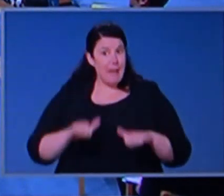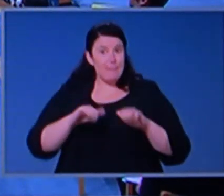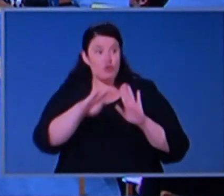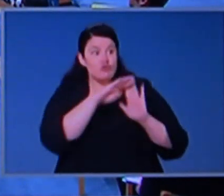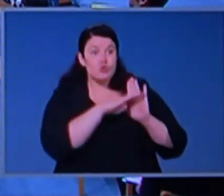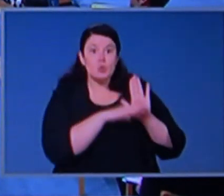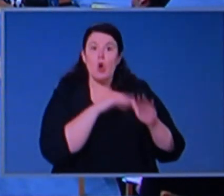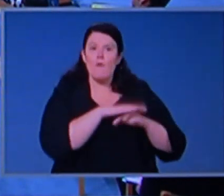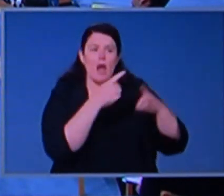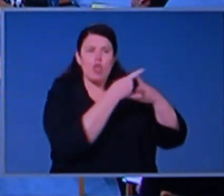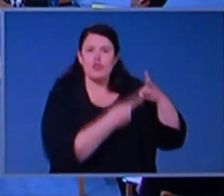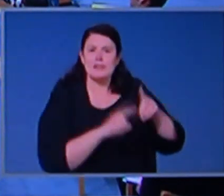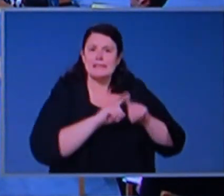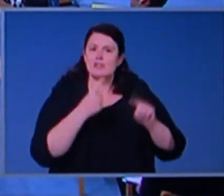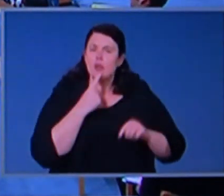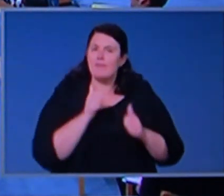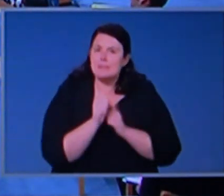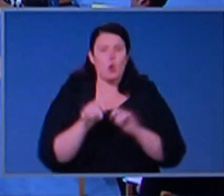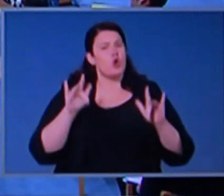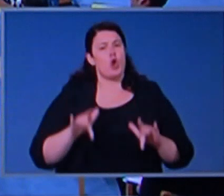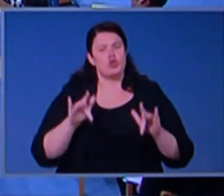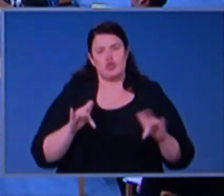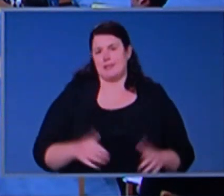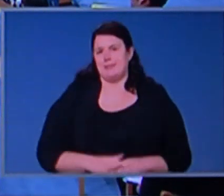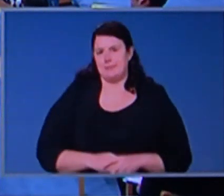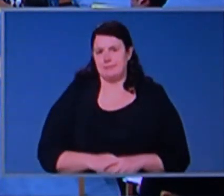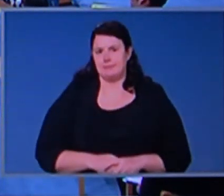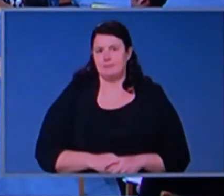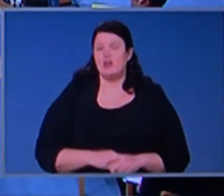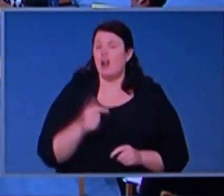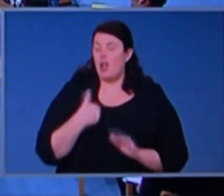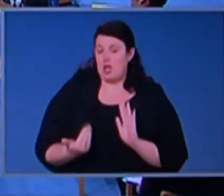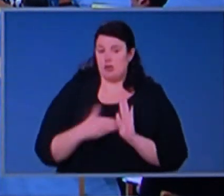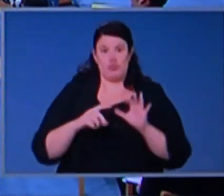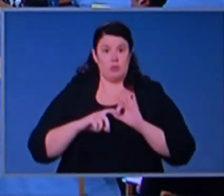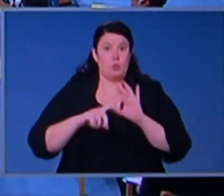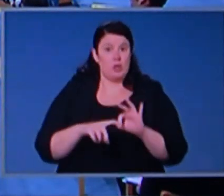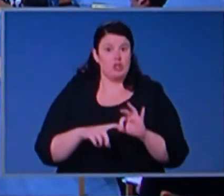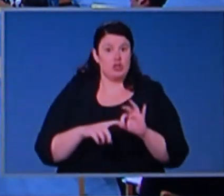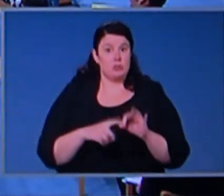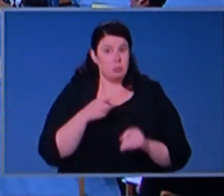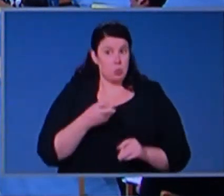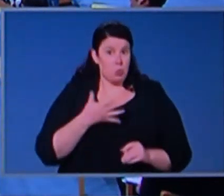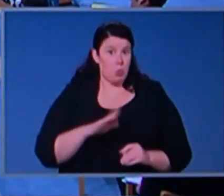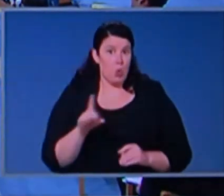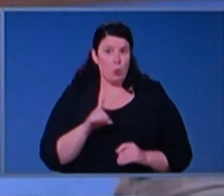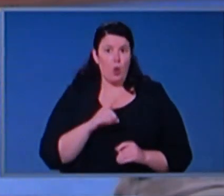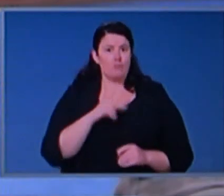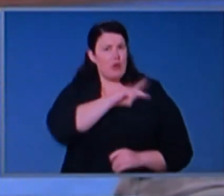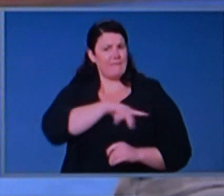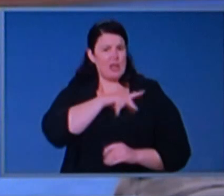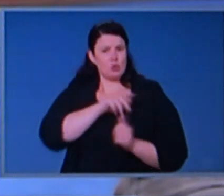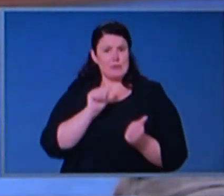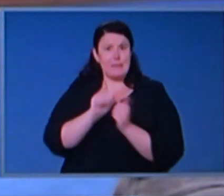us a sense of the inclination, perhaps, of the National Cabinet as to if there is a preference to see, say, elite sport